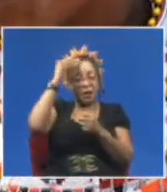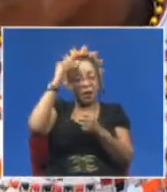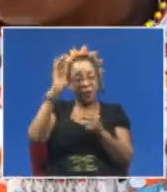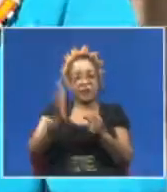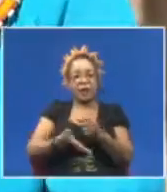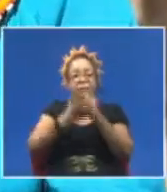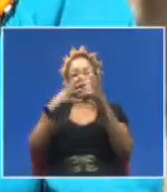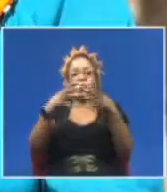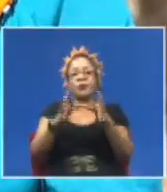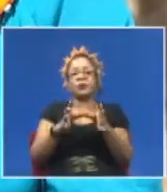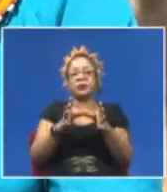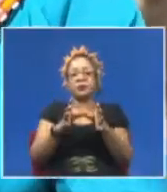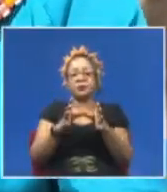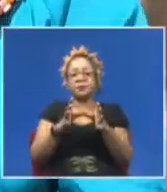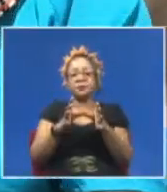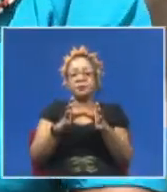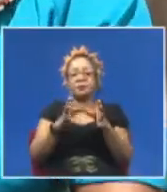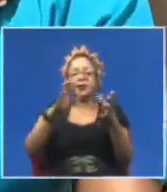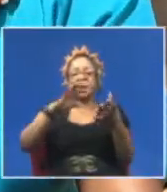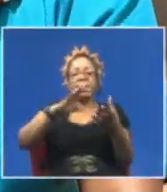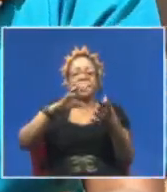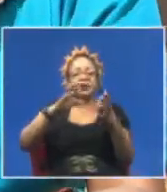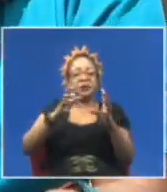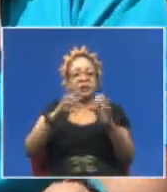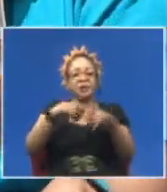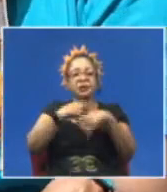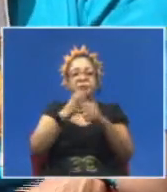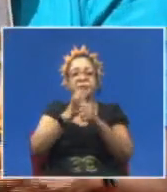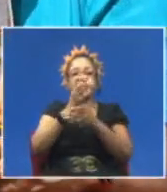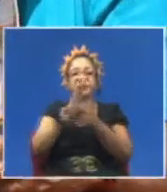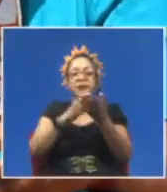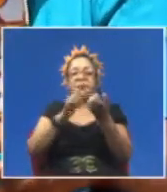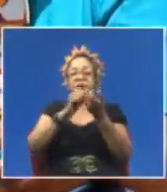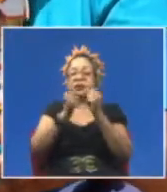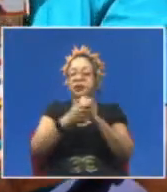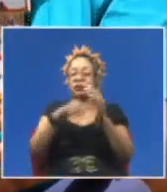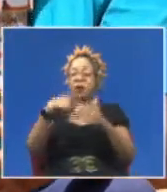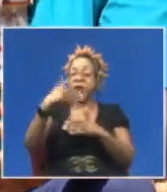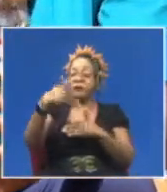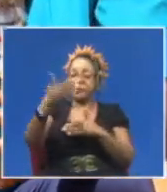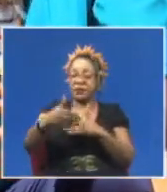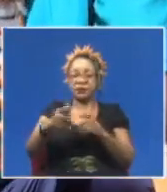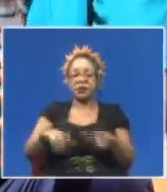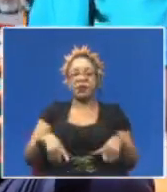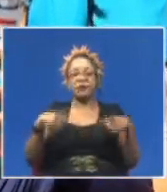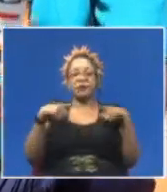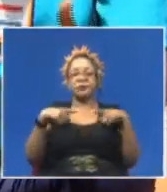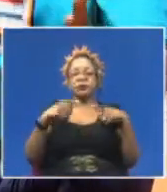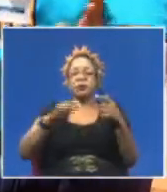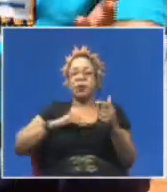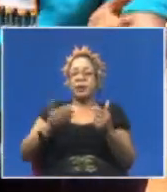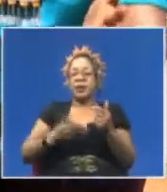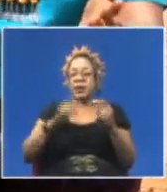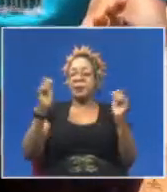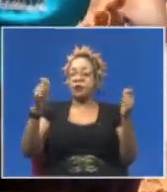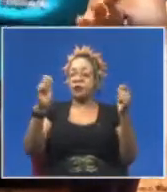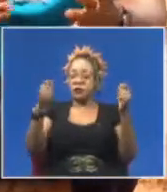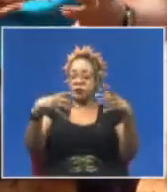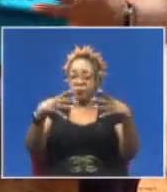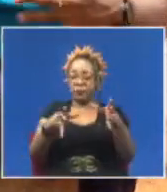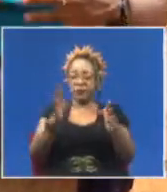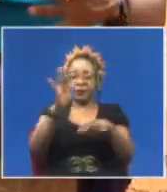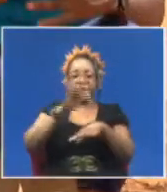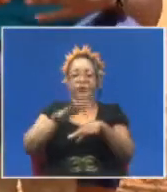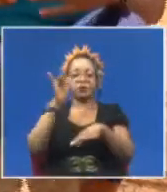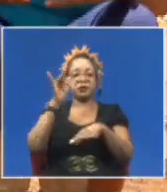yetu. Climate change has forced drastic changes to everyday life, with women in pastoralist communities the most affected.